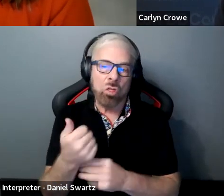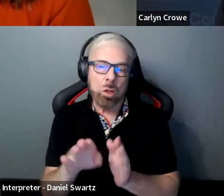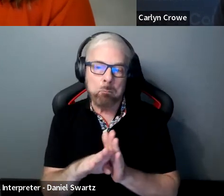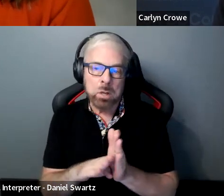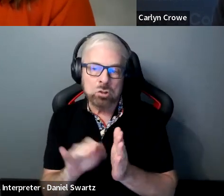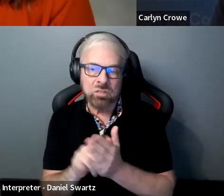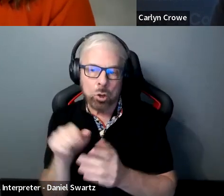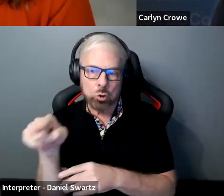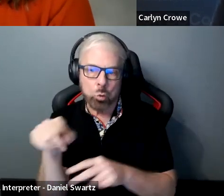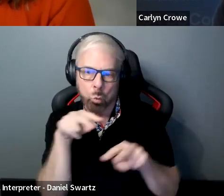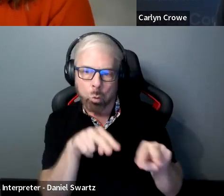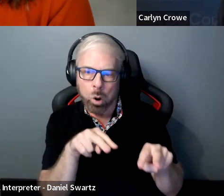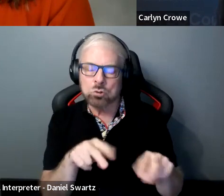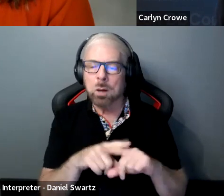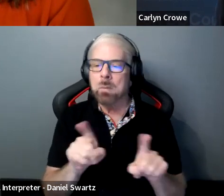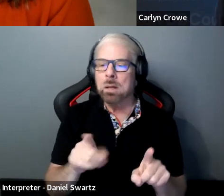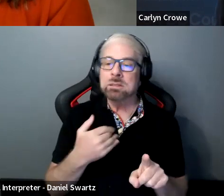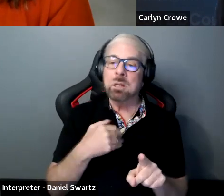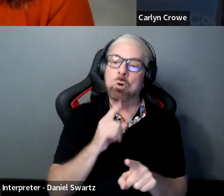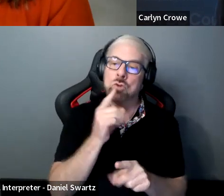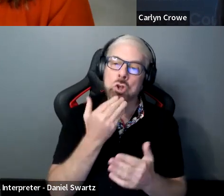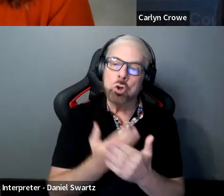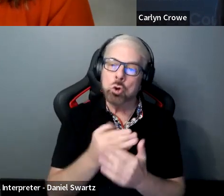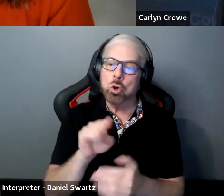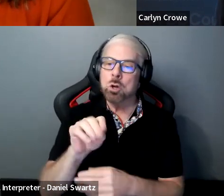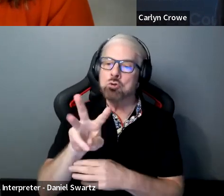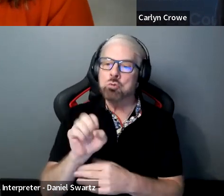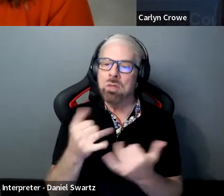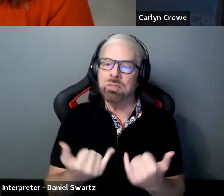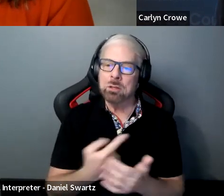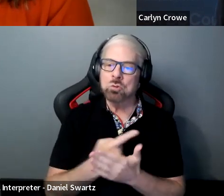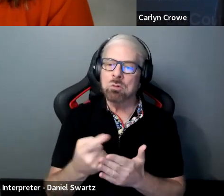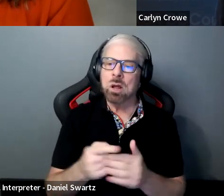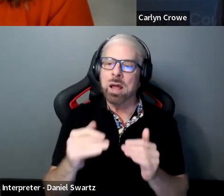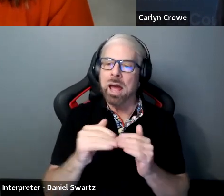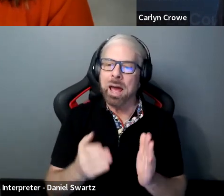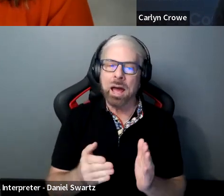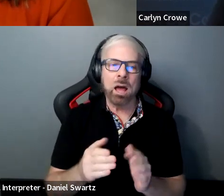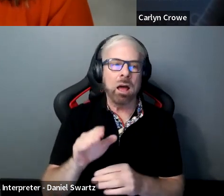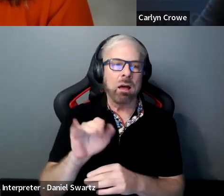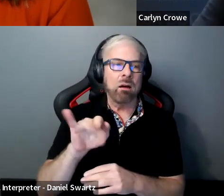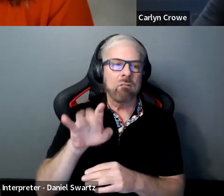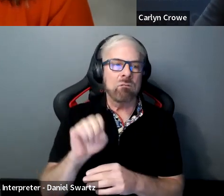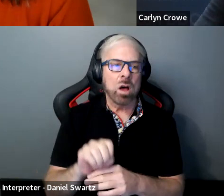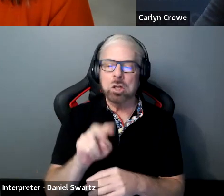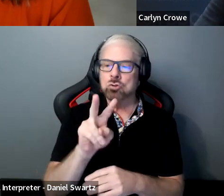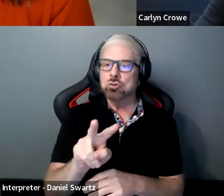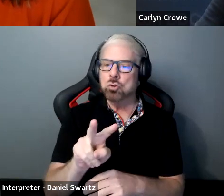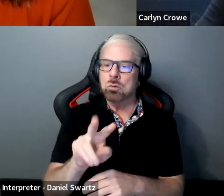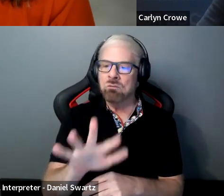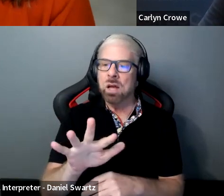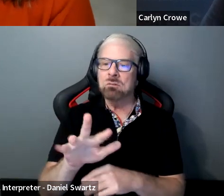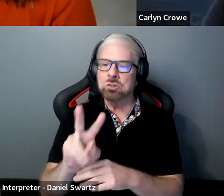but had some really good news this week with House File 2252. That